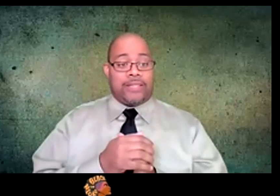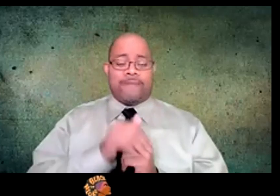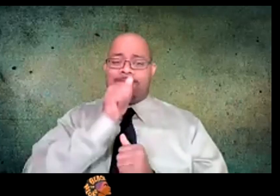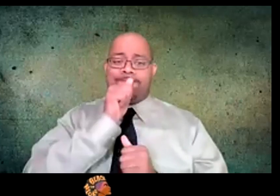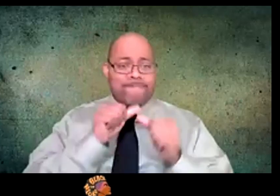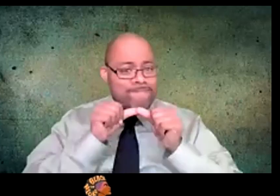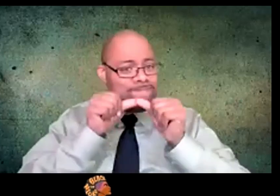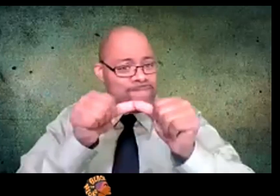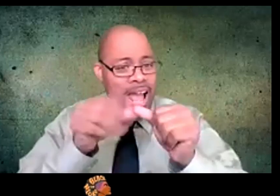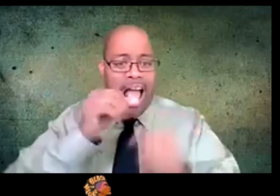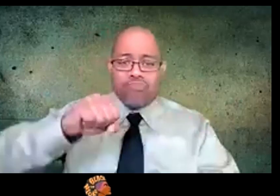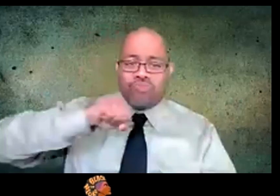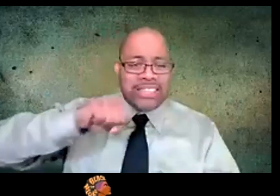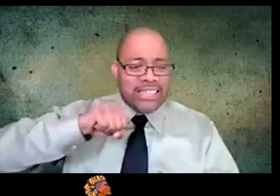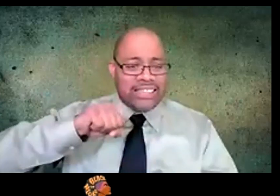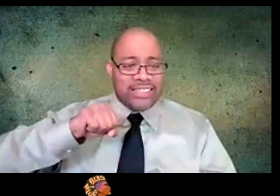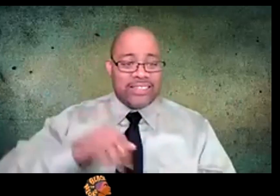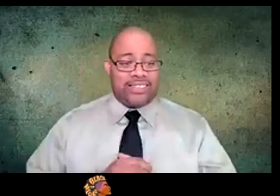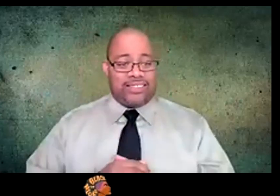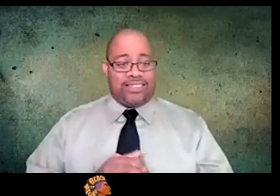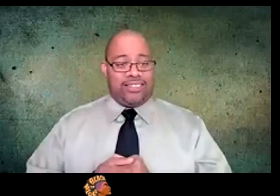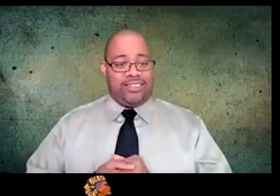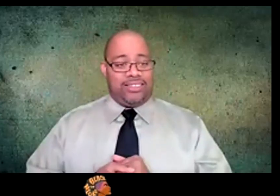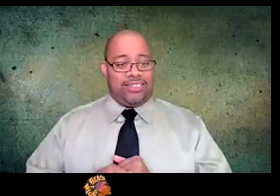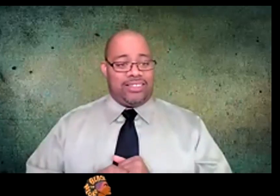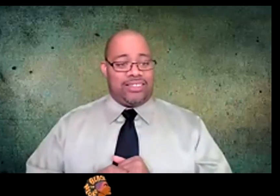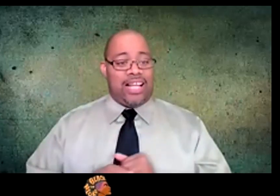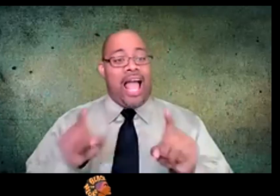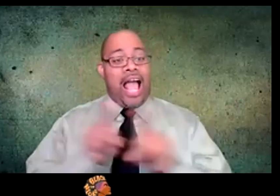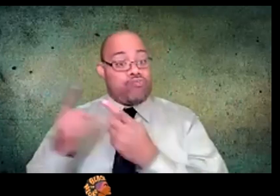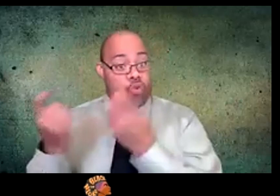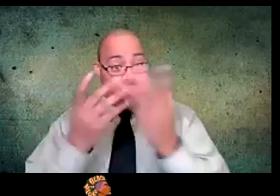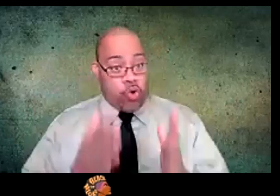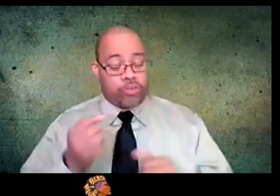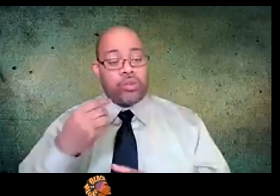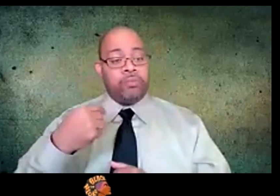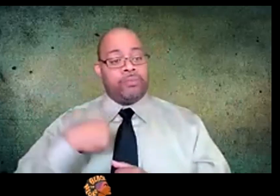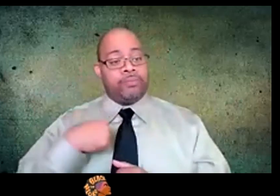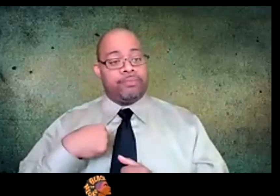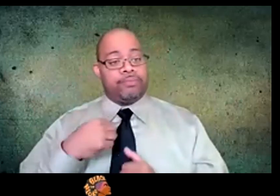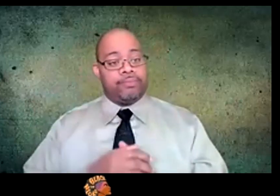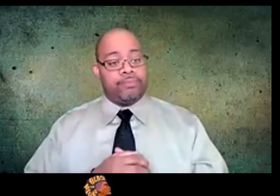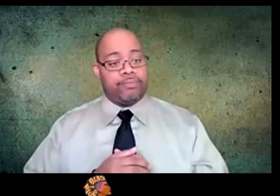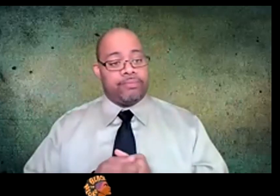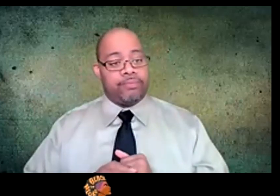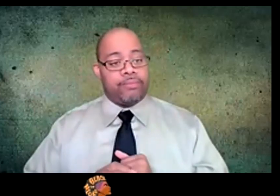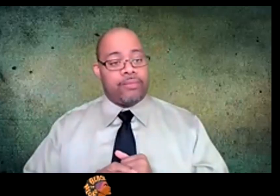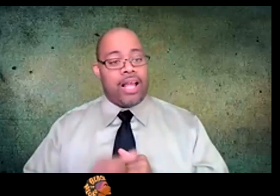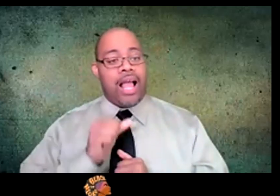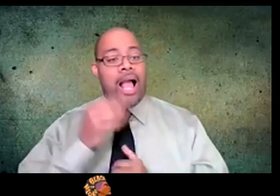perseverance and resiliency. I mean, it's as a recruiter, so I'm out